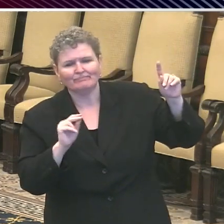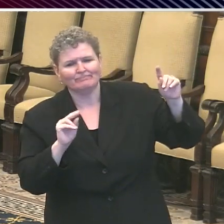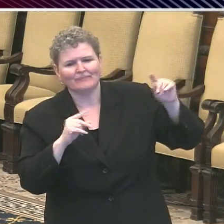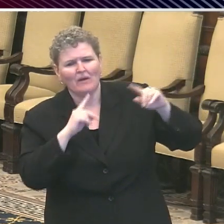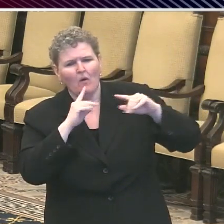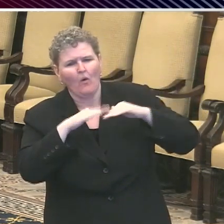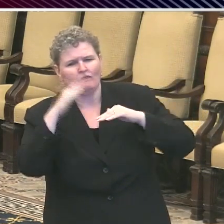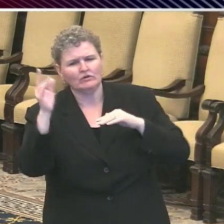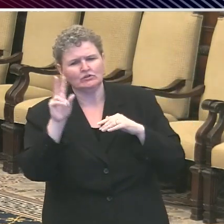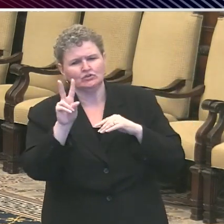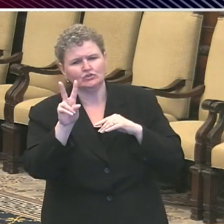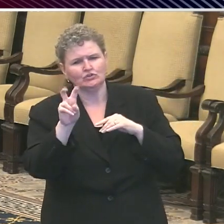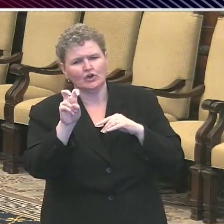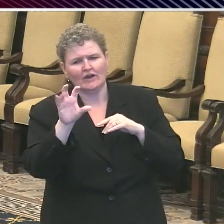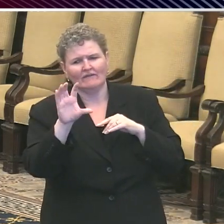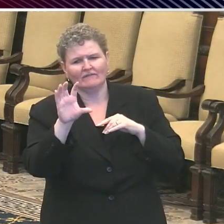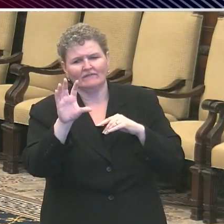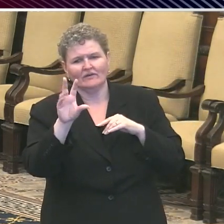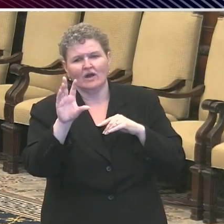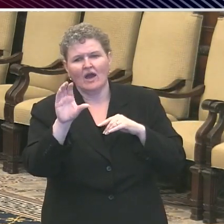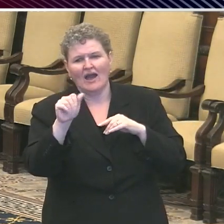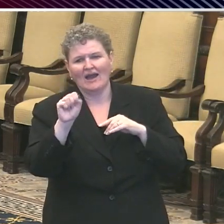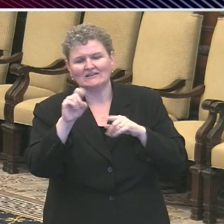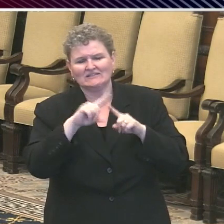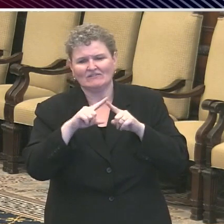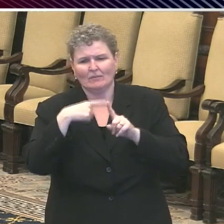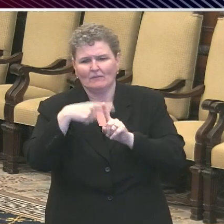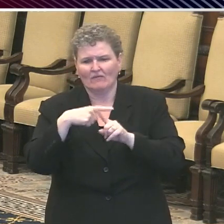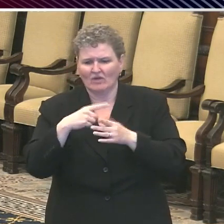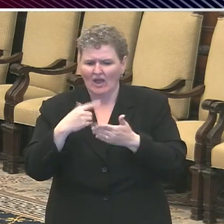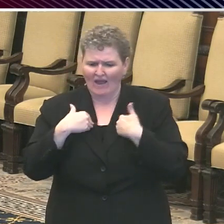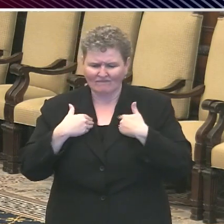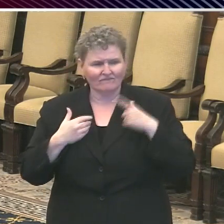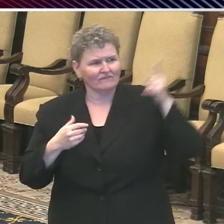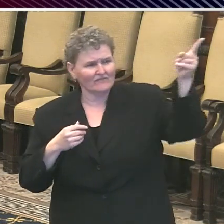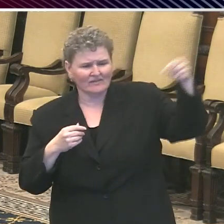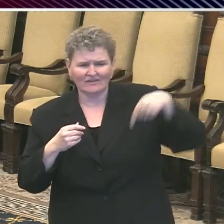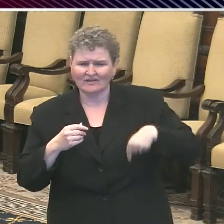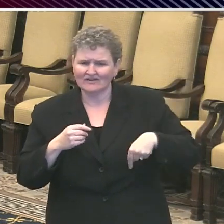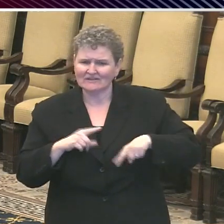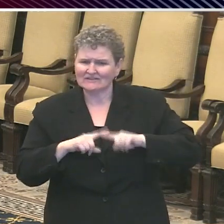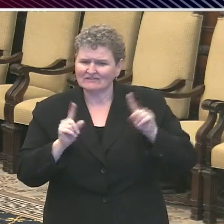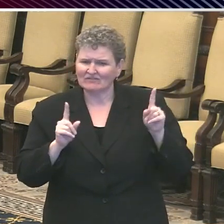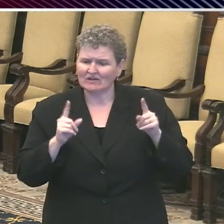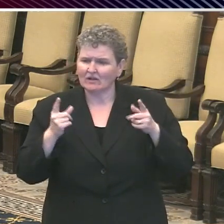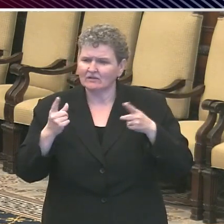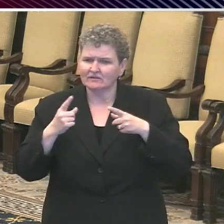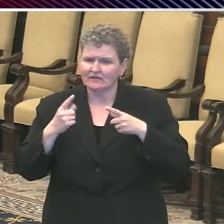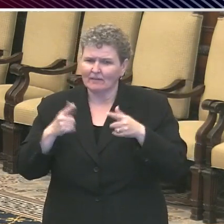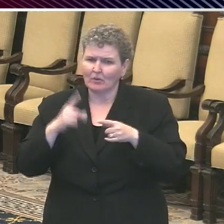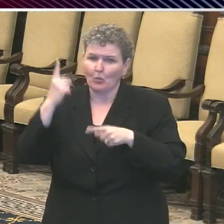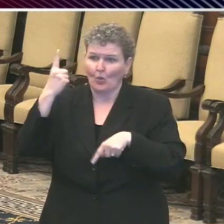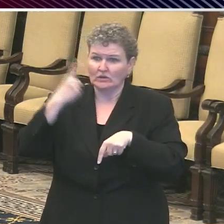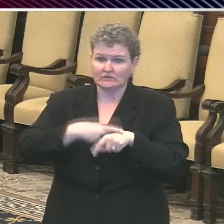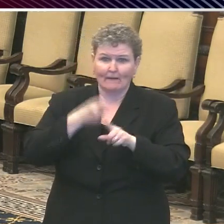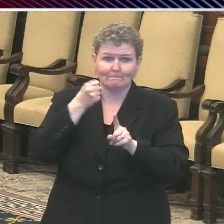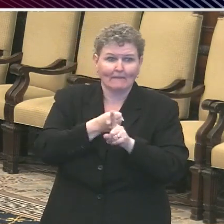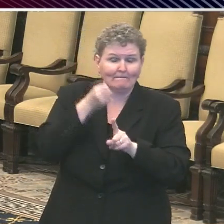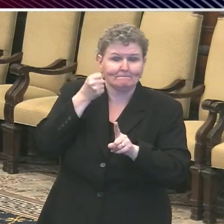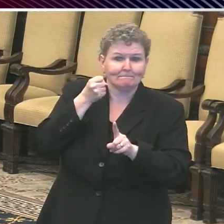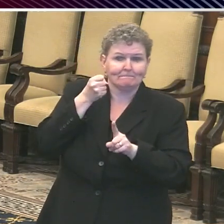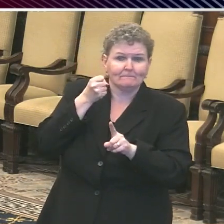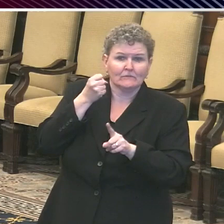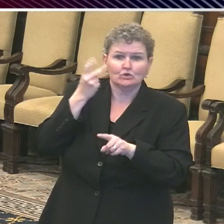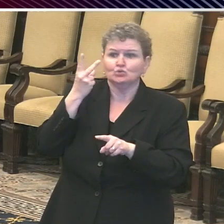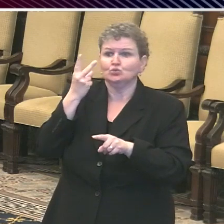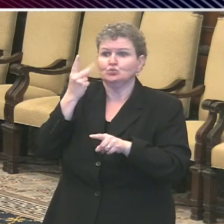cases of new infections? Every time we have one of these things, we've had exactly one time or maybe two where